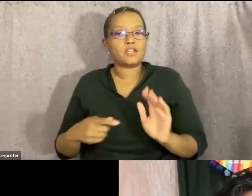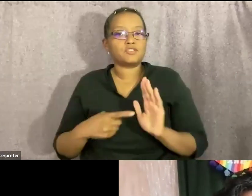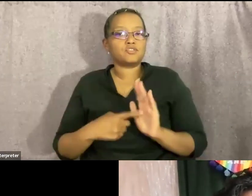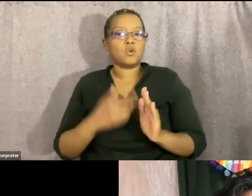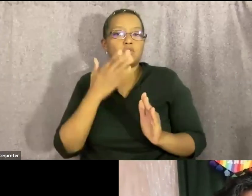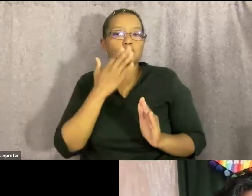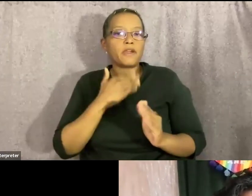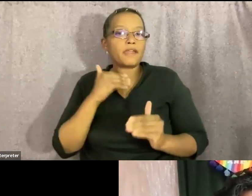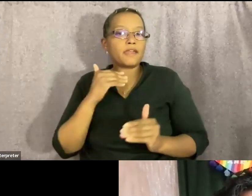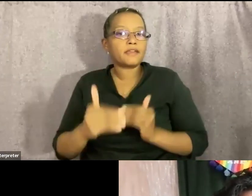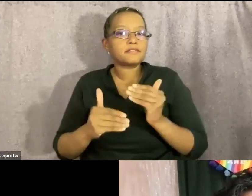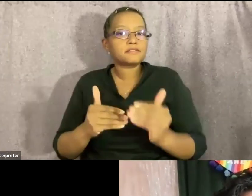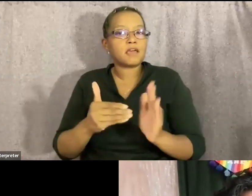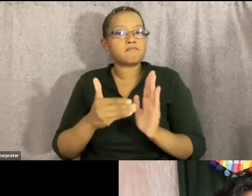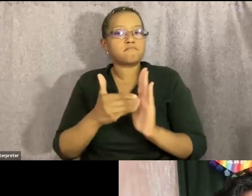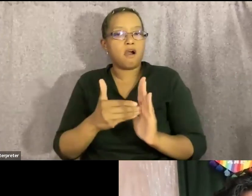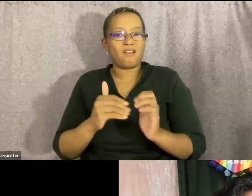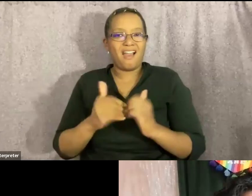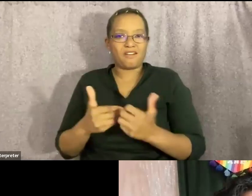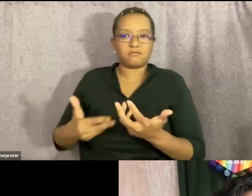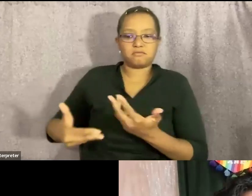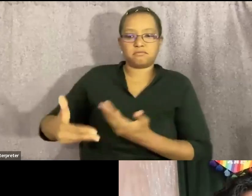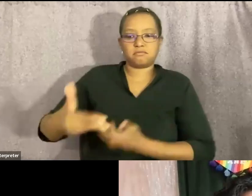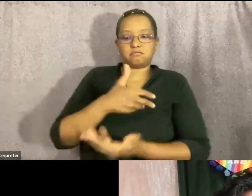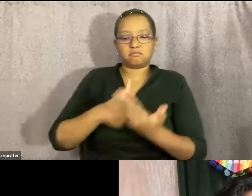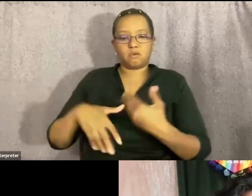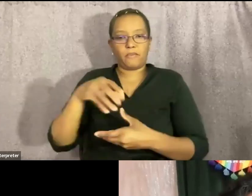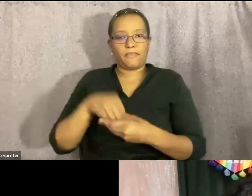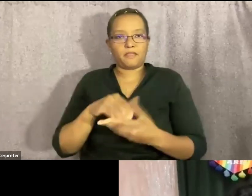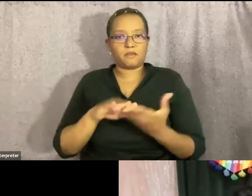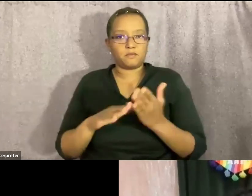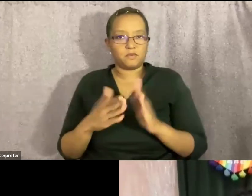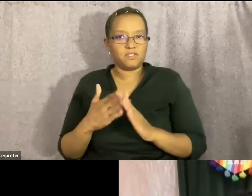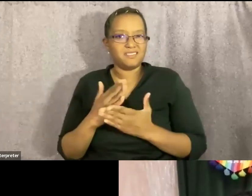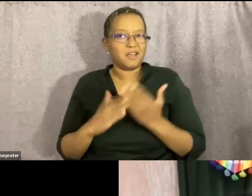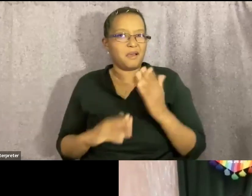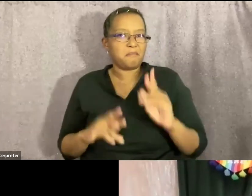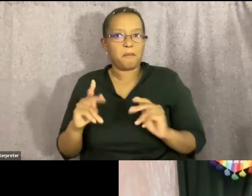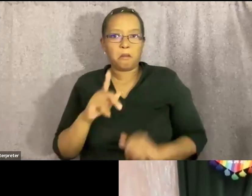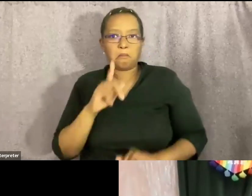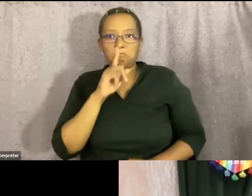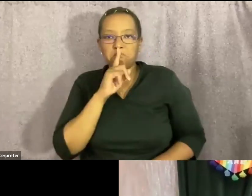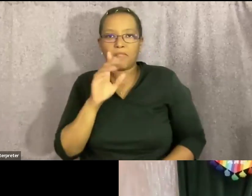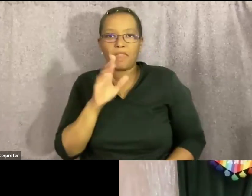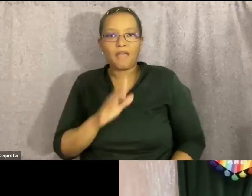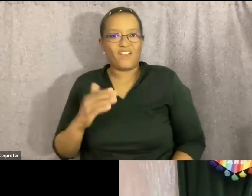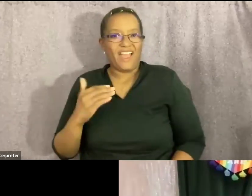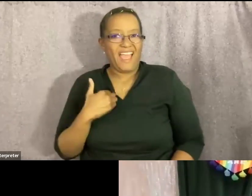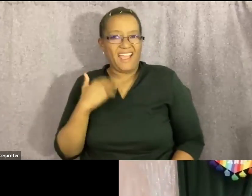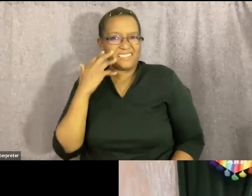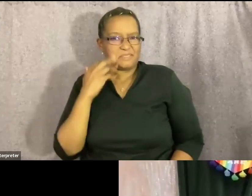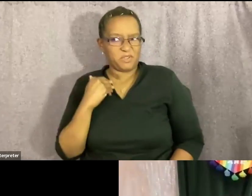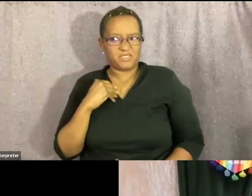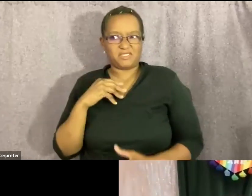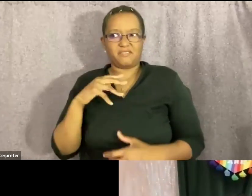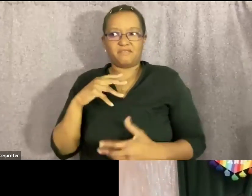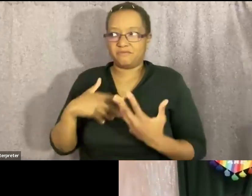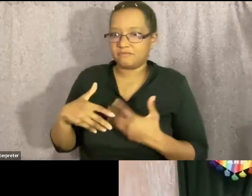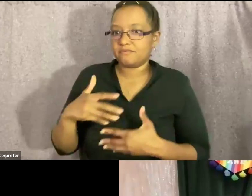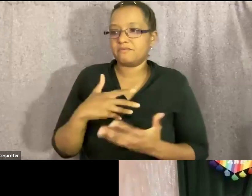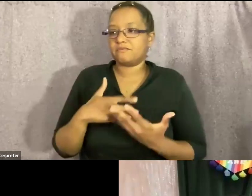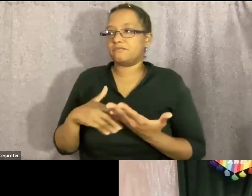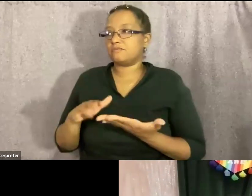we might align, but I might not necessarily call you community or see us